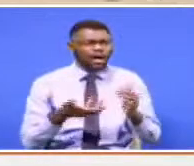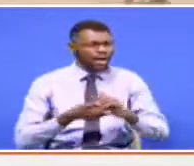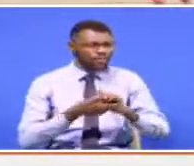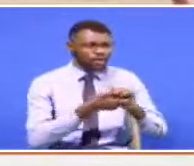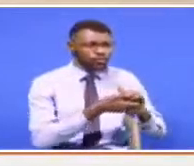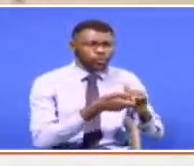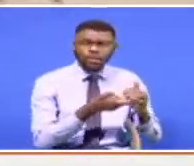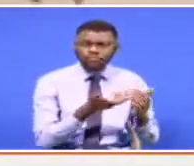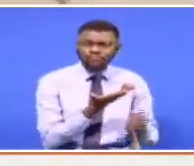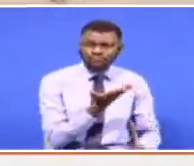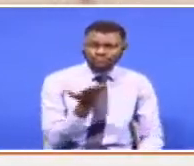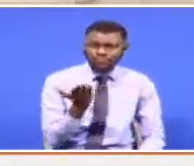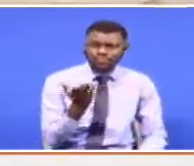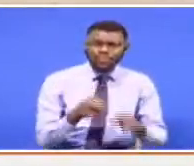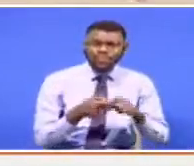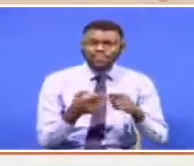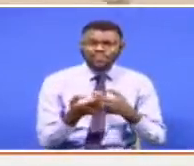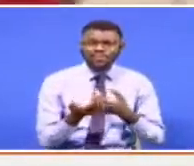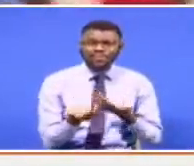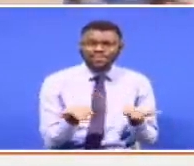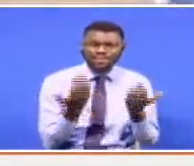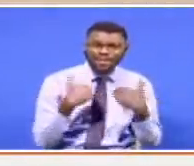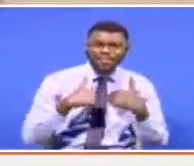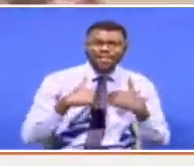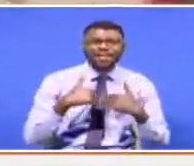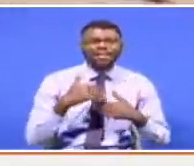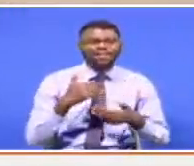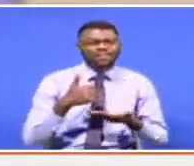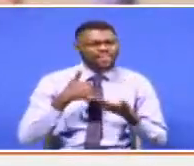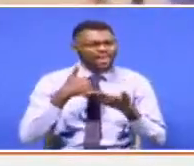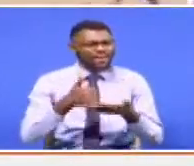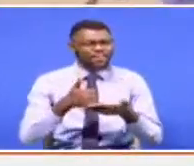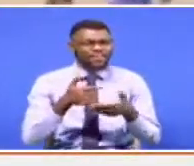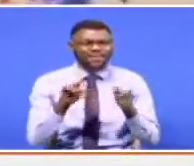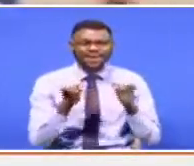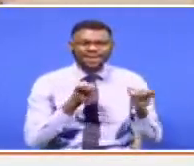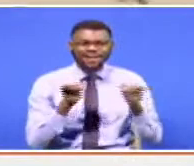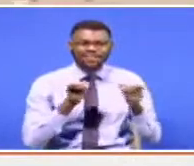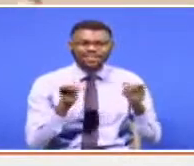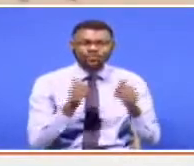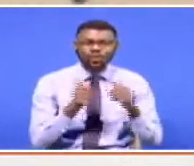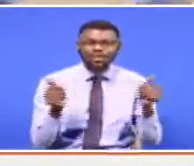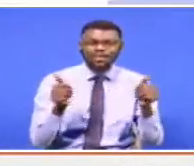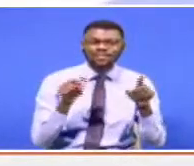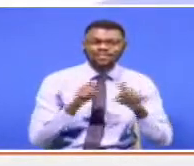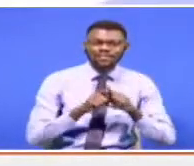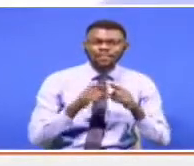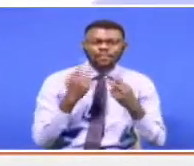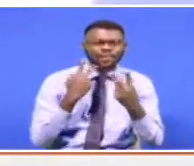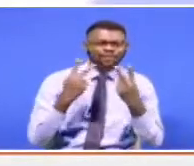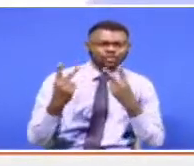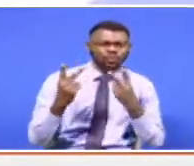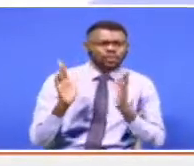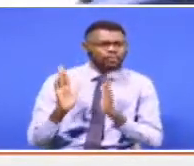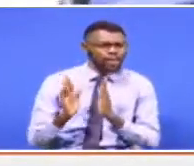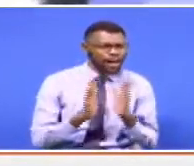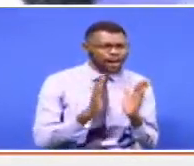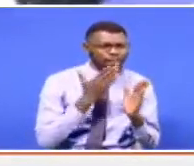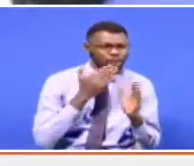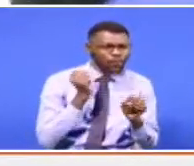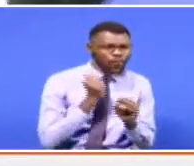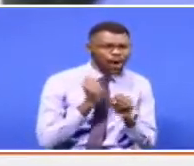now step up in terms of their governance structures, in terms of their vision, in terms of their plans, and work hand in